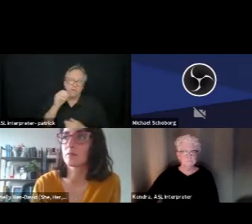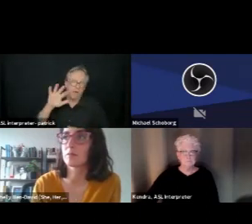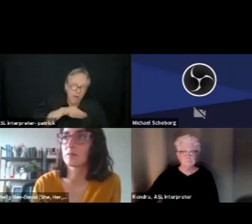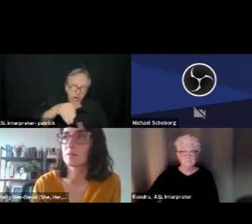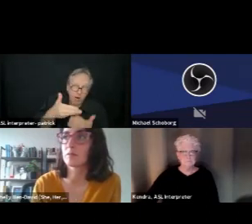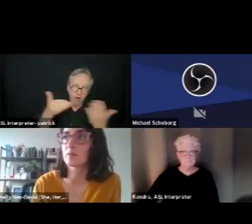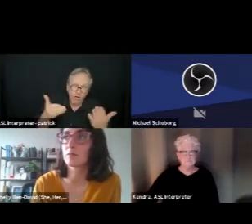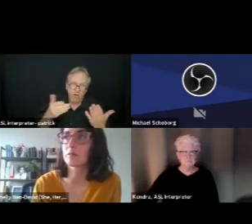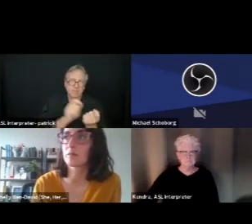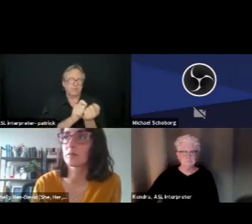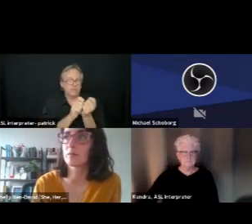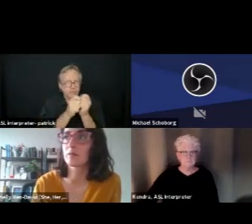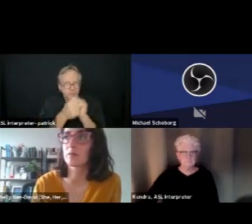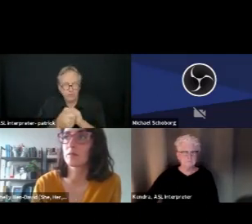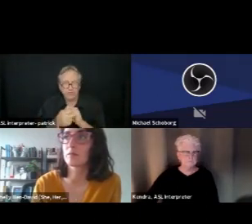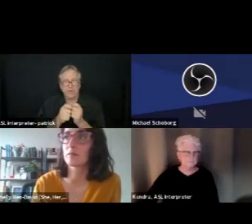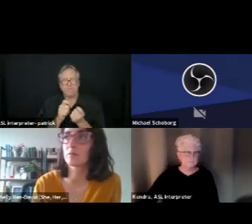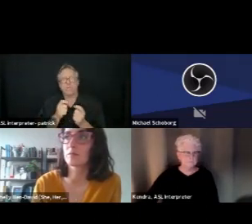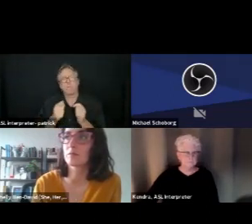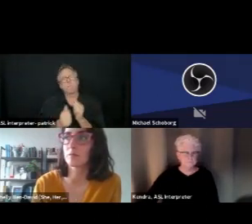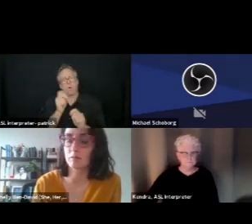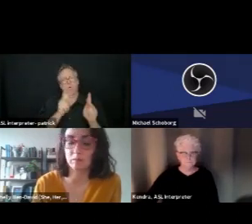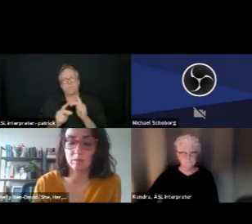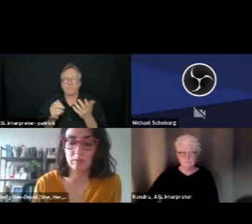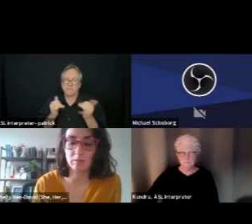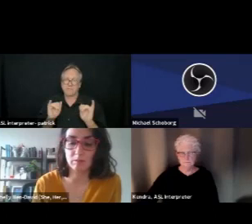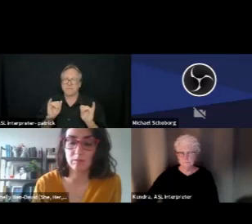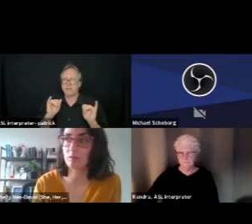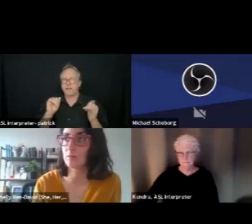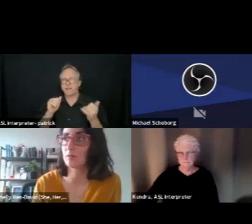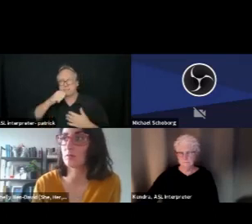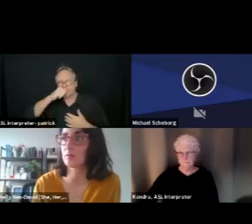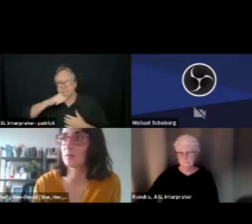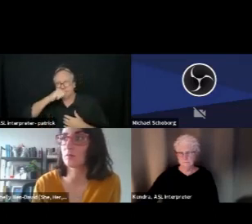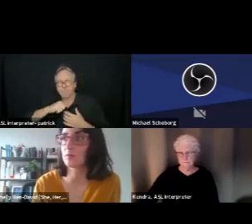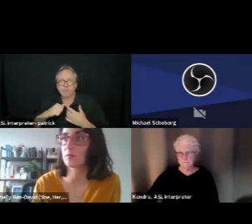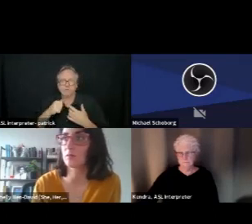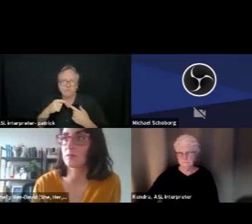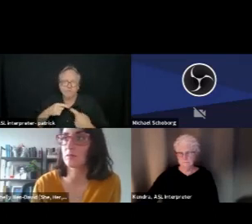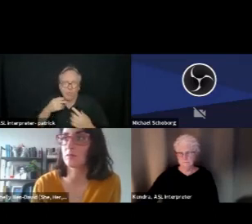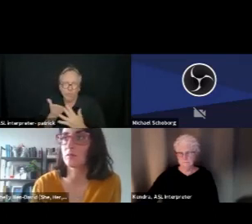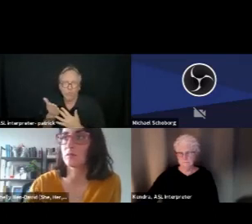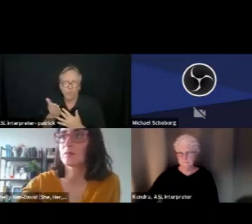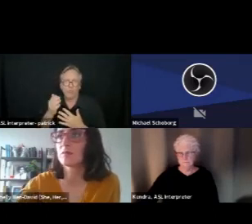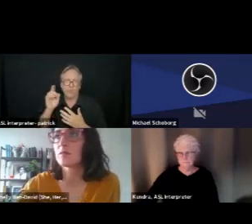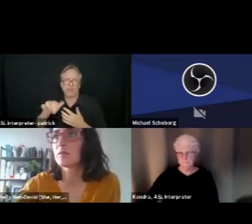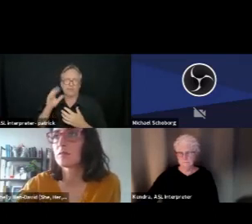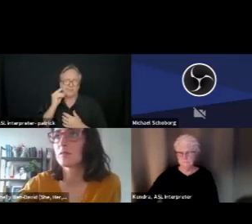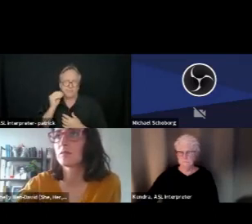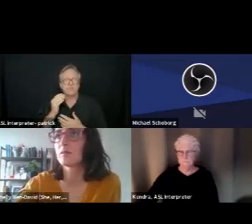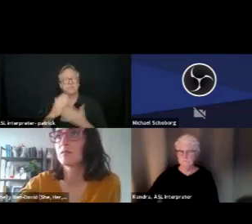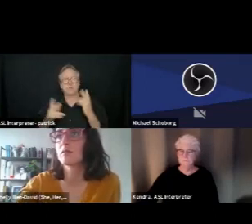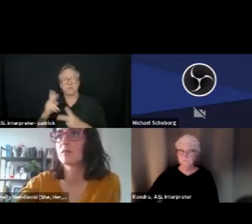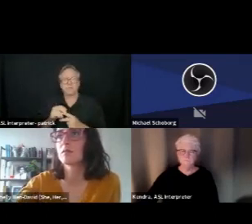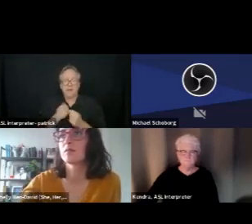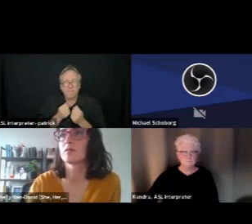transformed by their experience of psychosis. Most people were suffering to a great extent. Some people were, experienced just